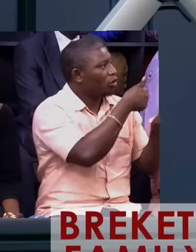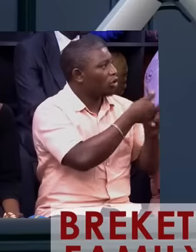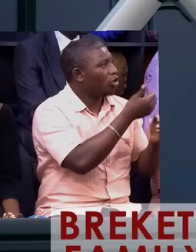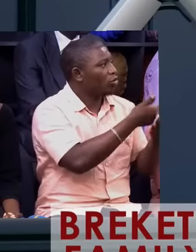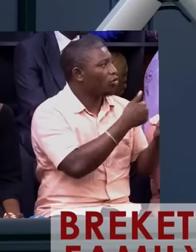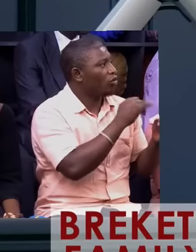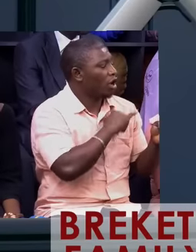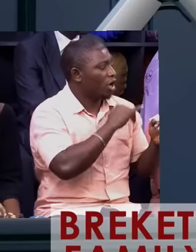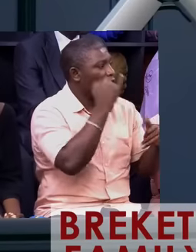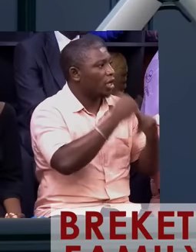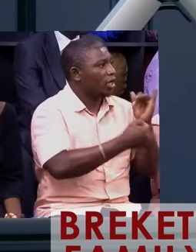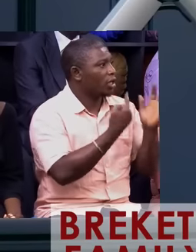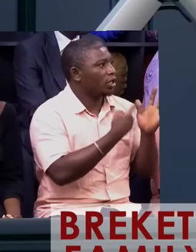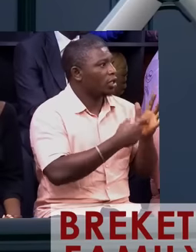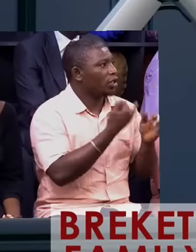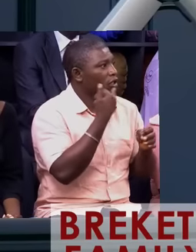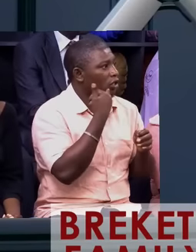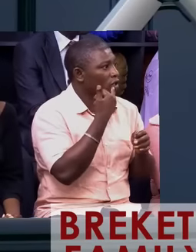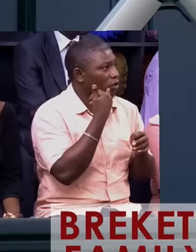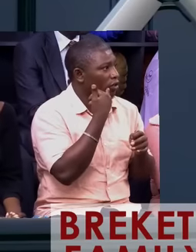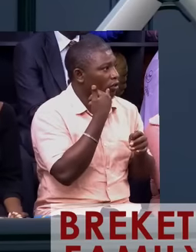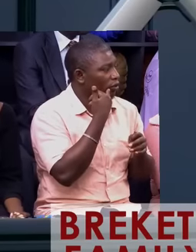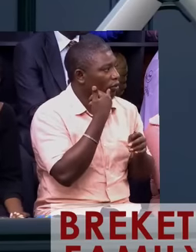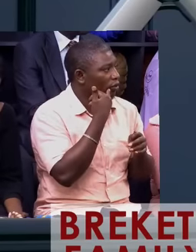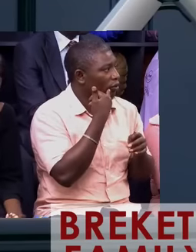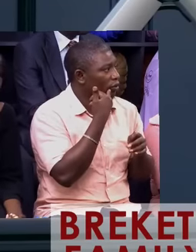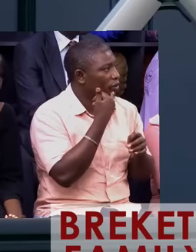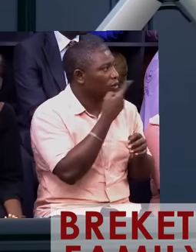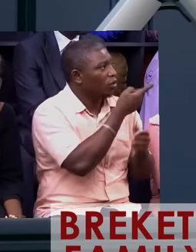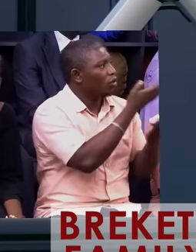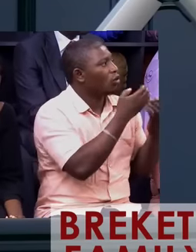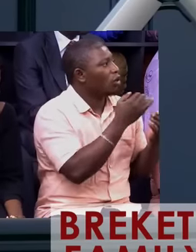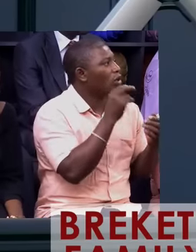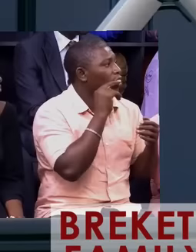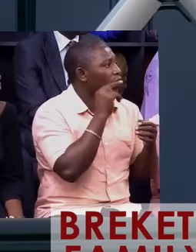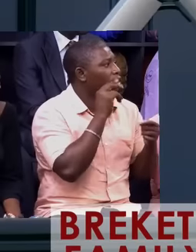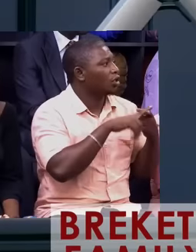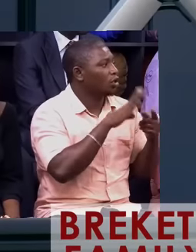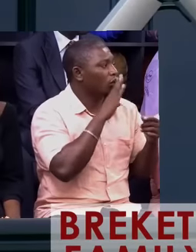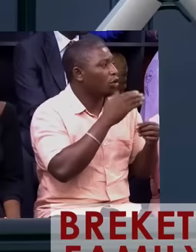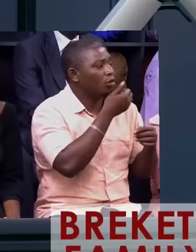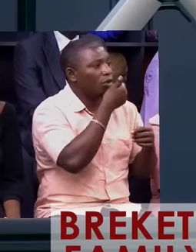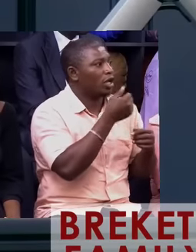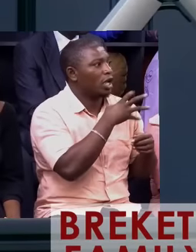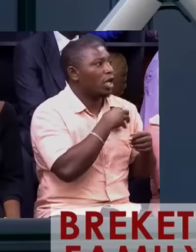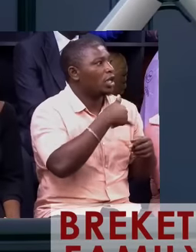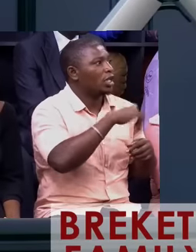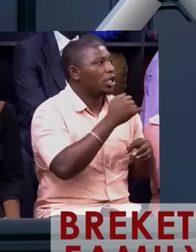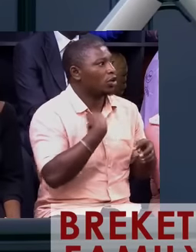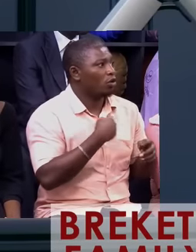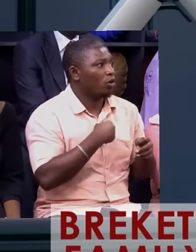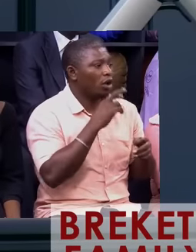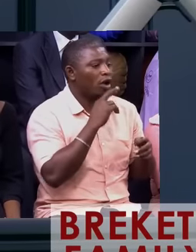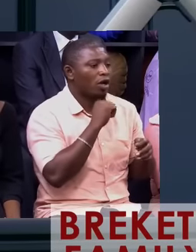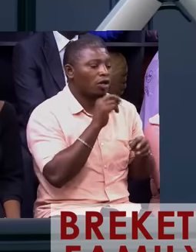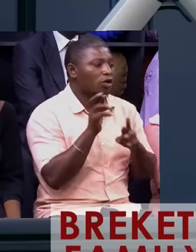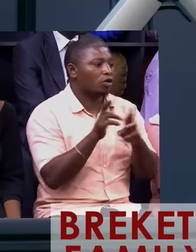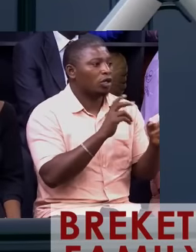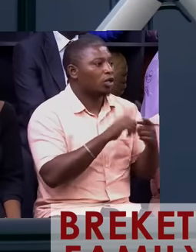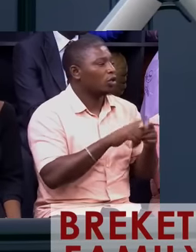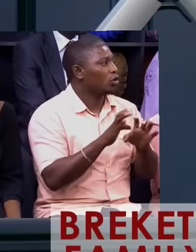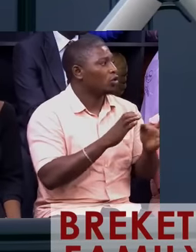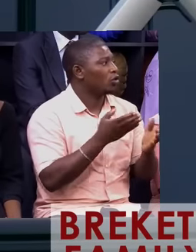I end this call for your head we want Nigeria to be better and yet yet we are not ready to do the needful the